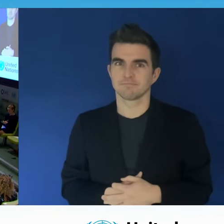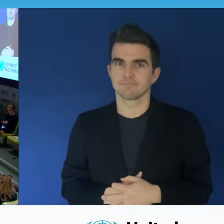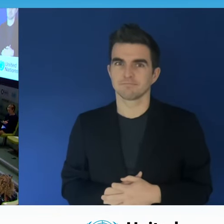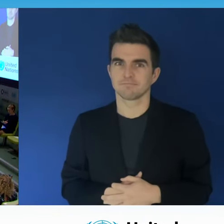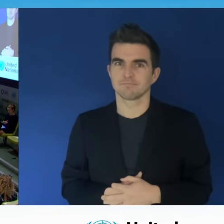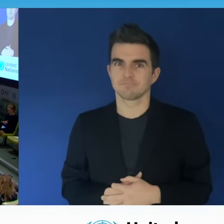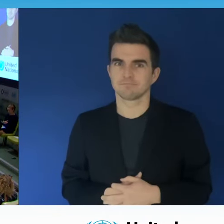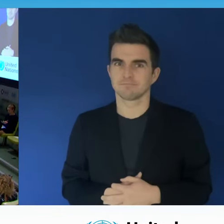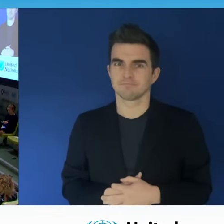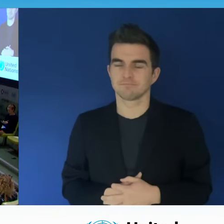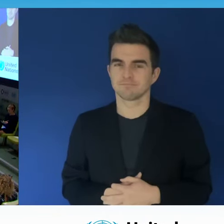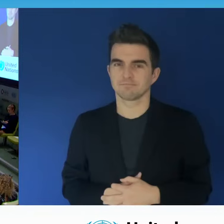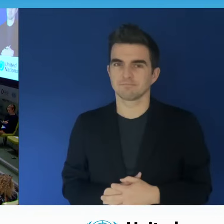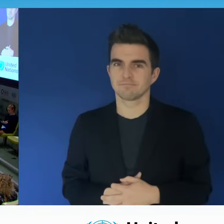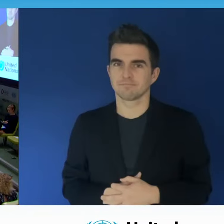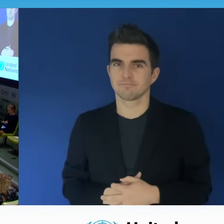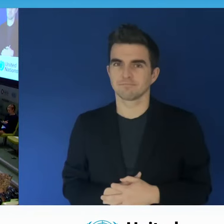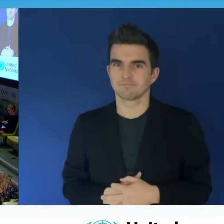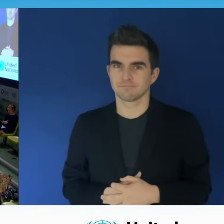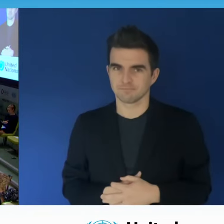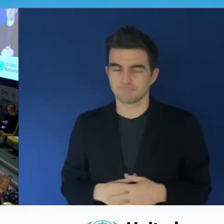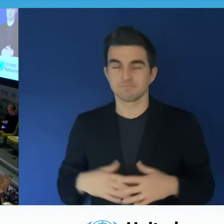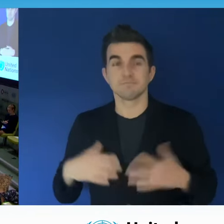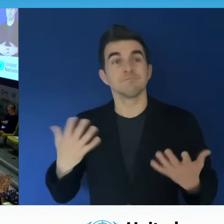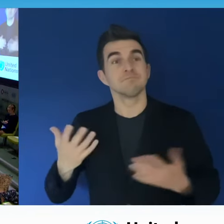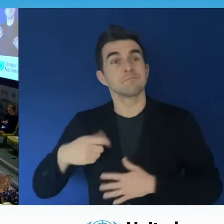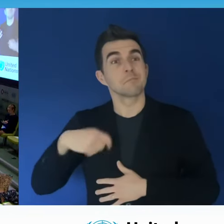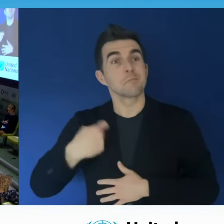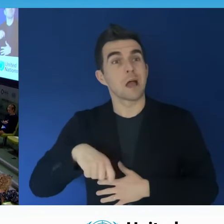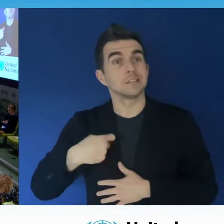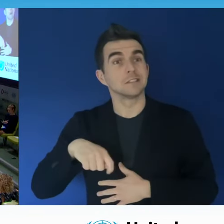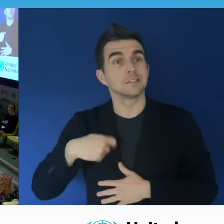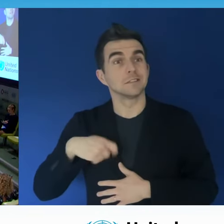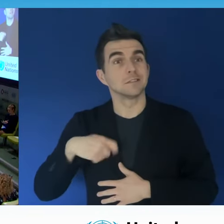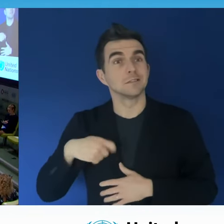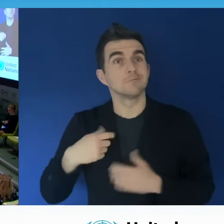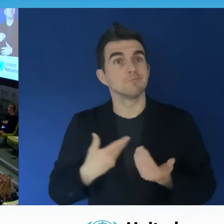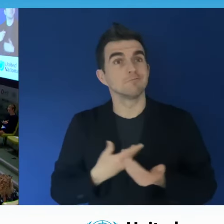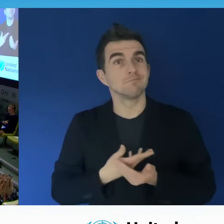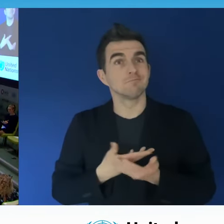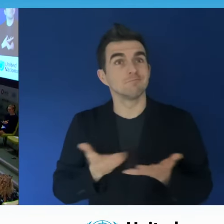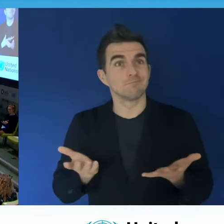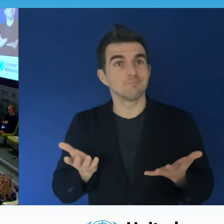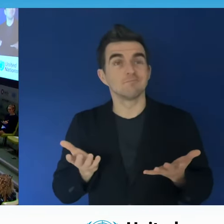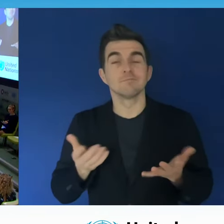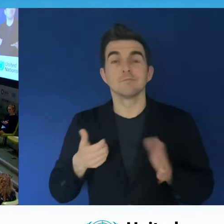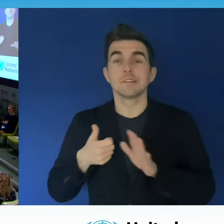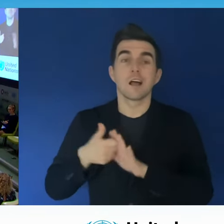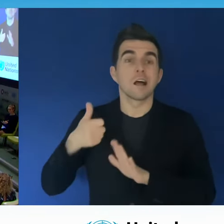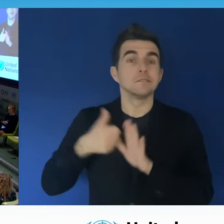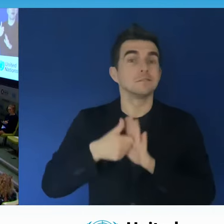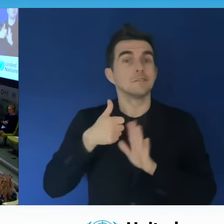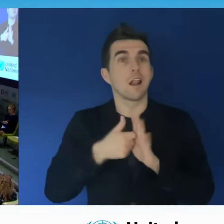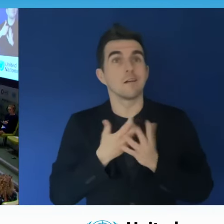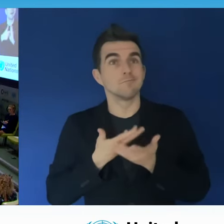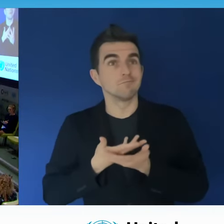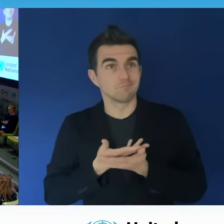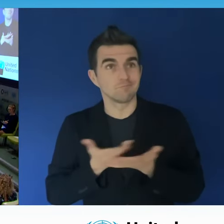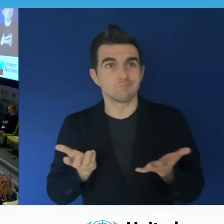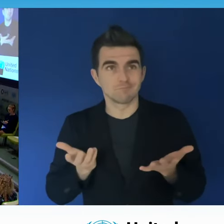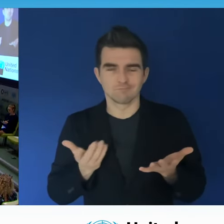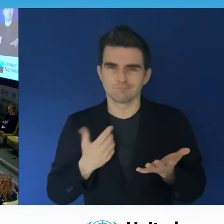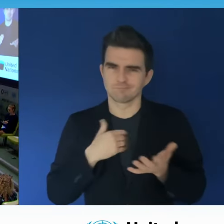Behind every story coming from conflicted zones, it is resilient youth bearing the heaviest